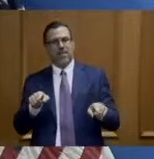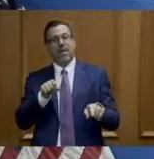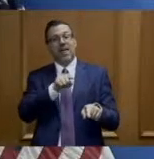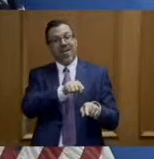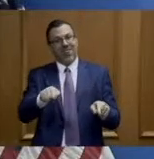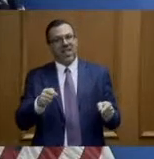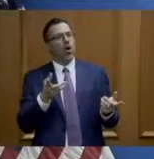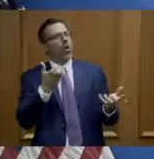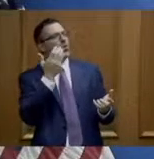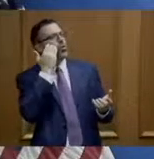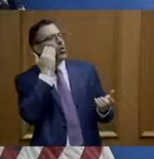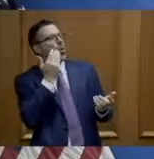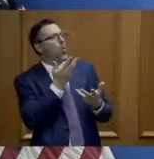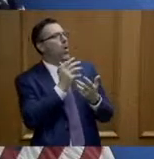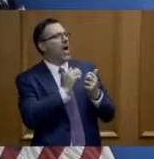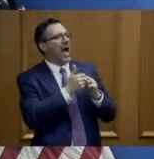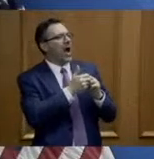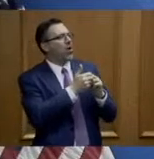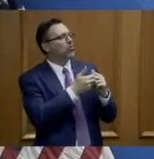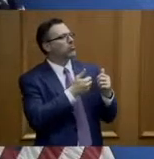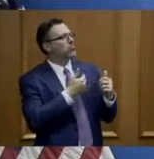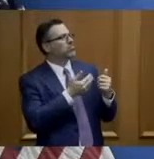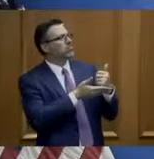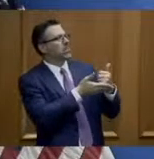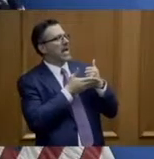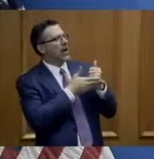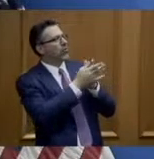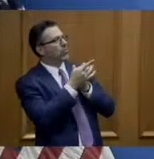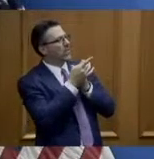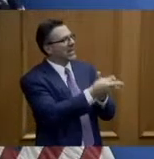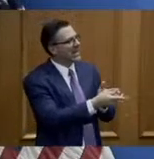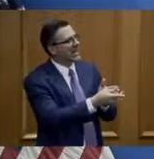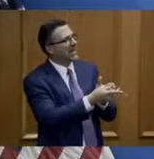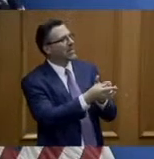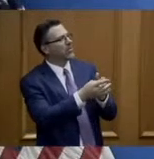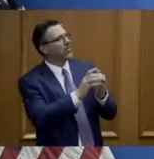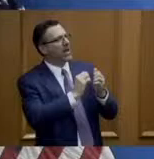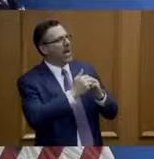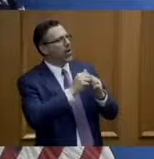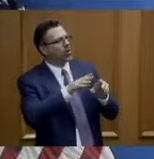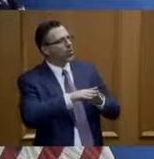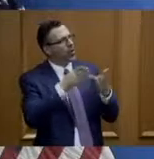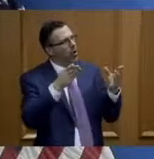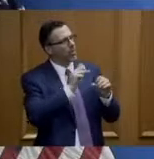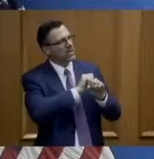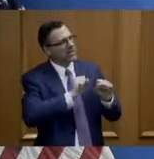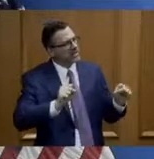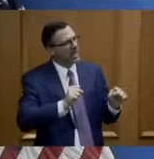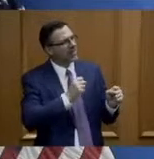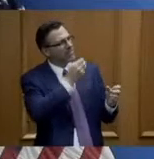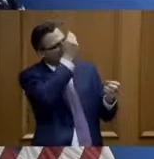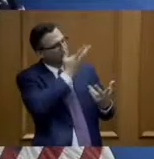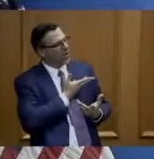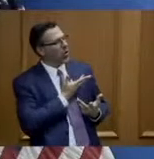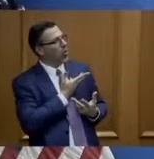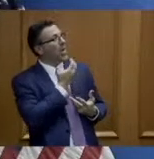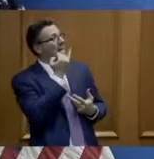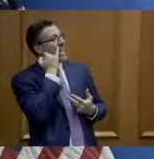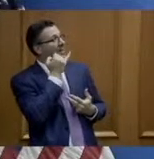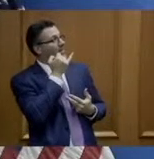want real clear tools that they can use to open safely, because they know that if their businesses are open